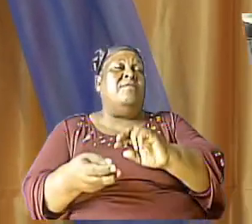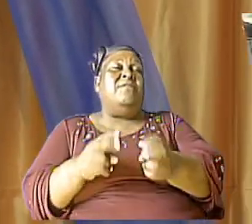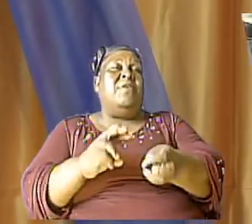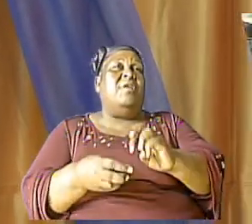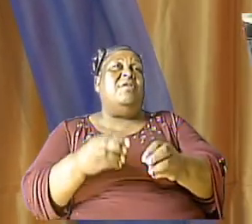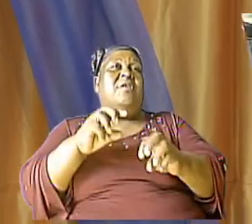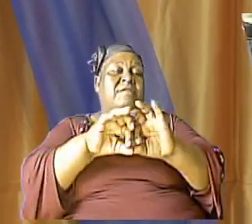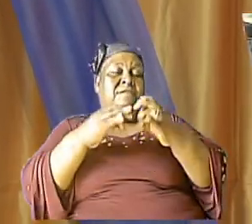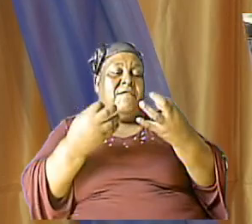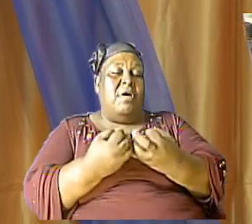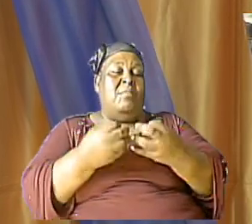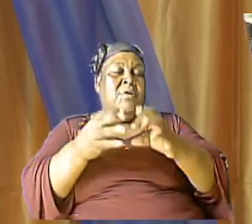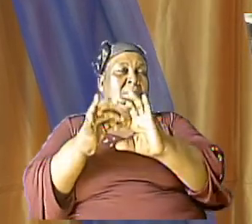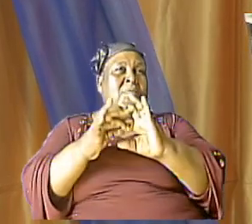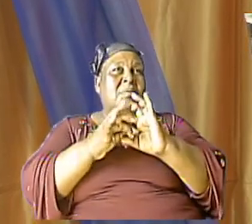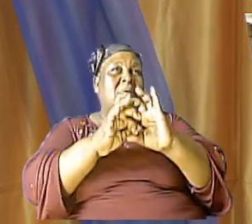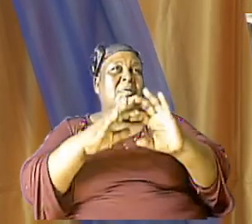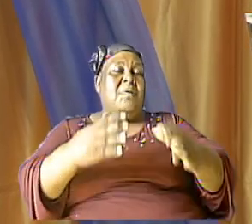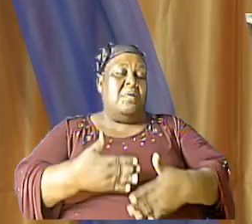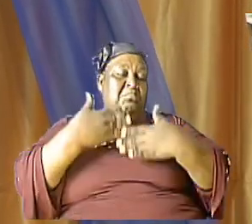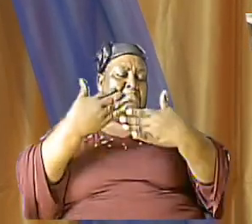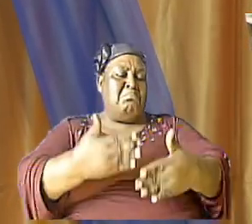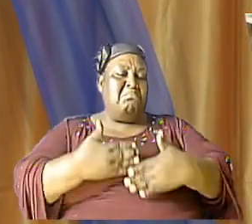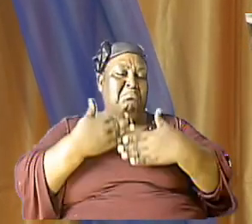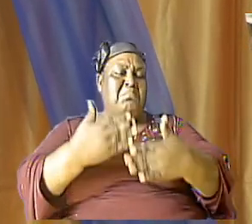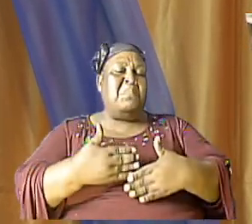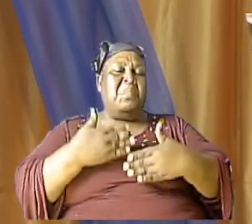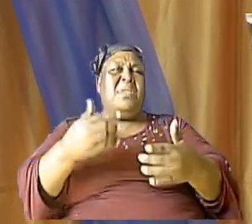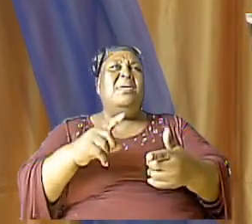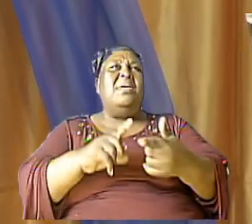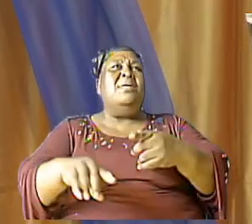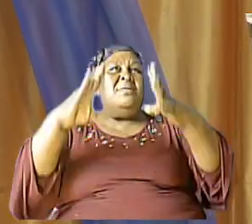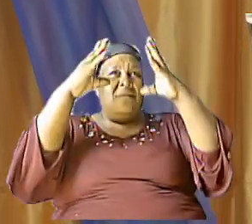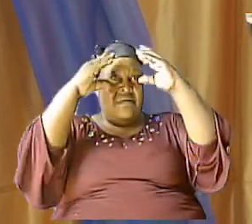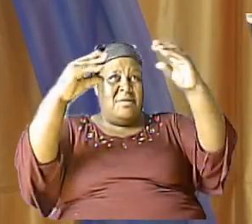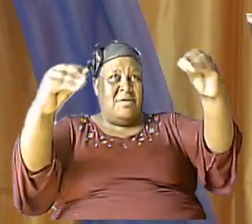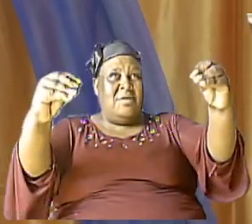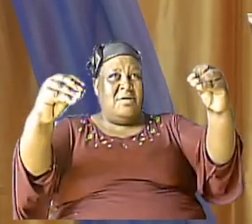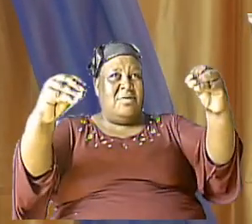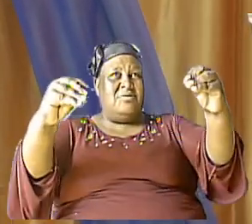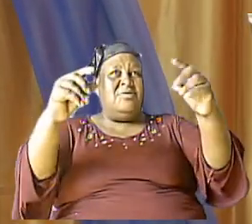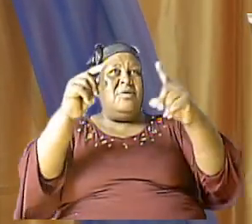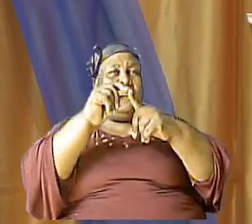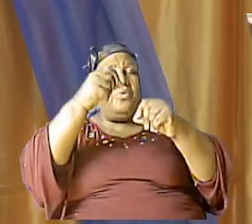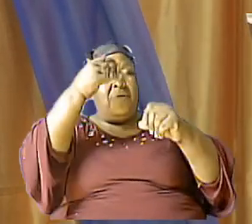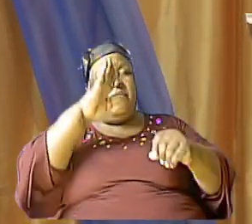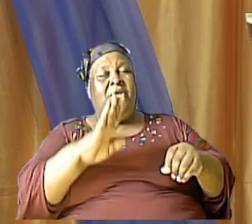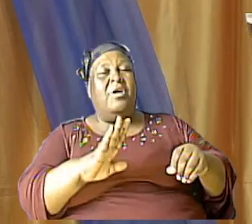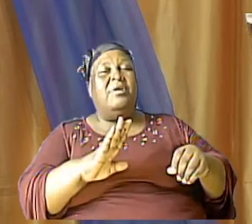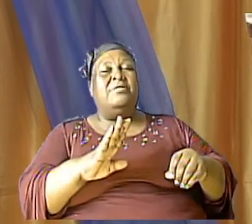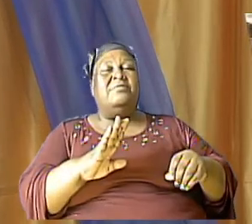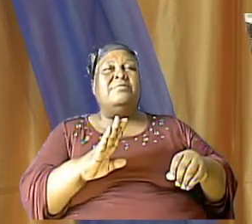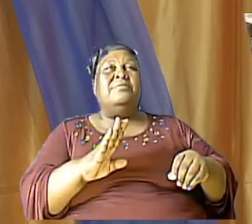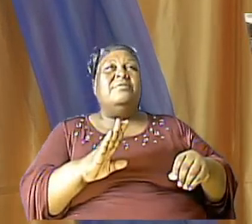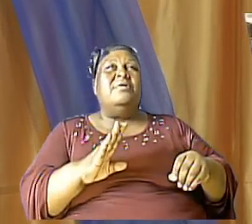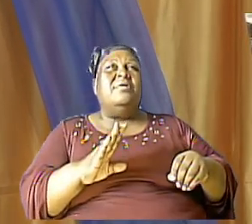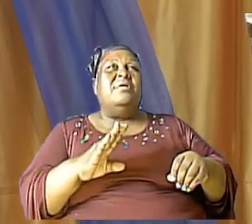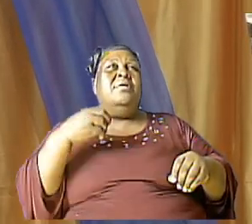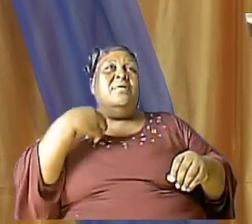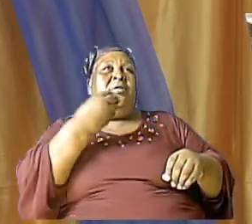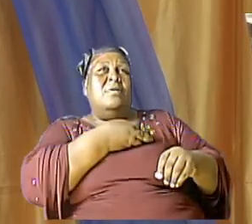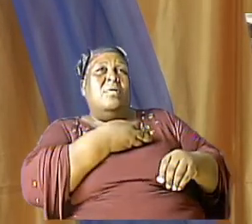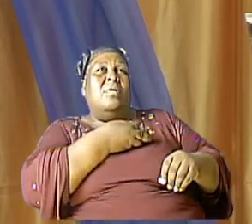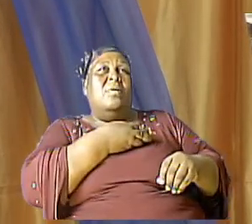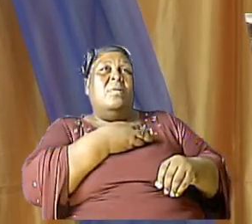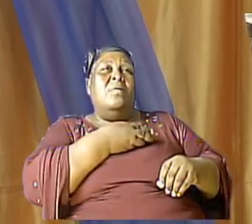unit is encouraged and promoted according to the teaching of the Word of God. Our